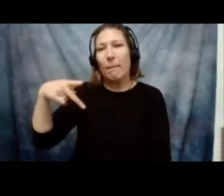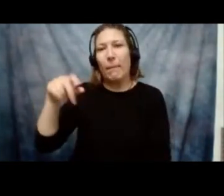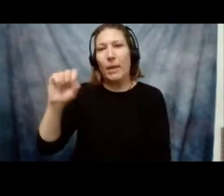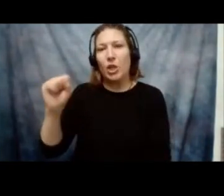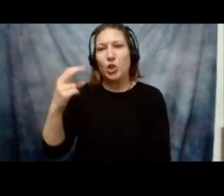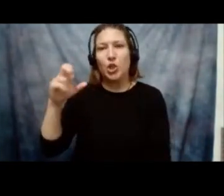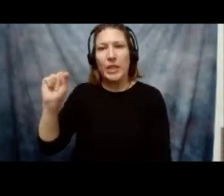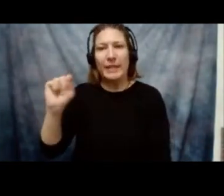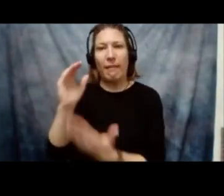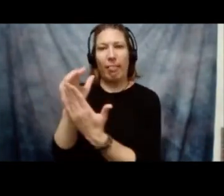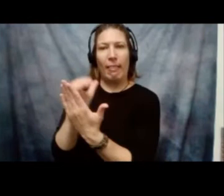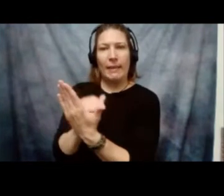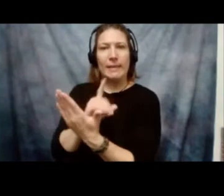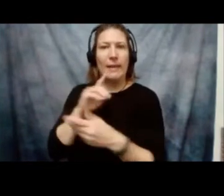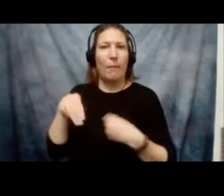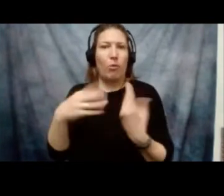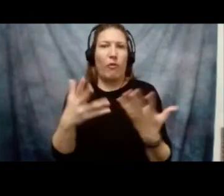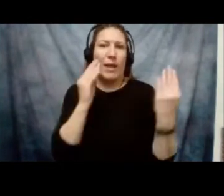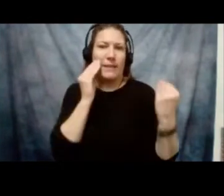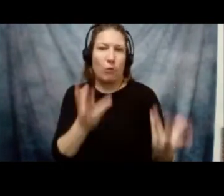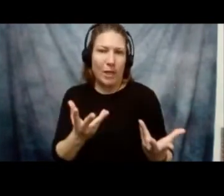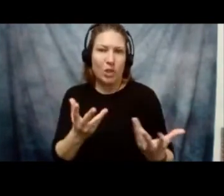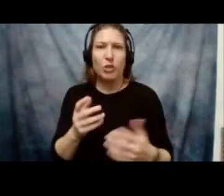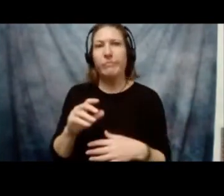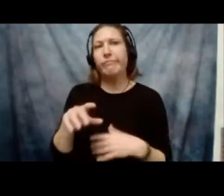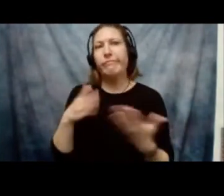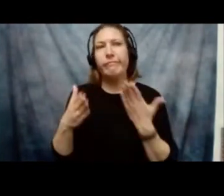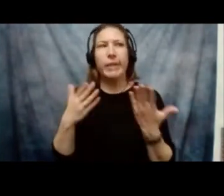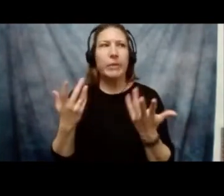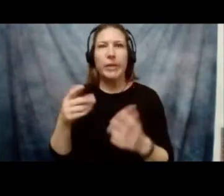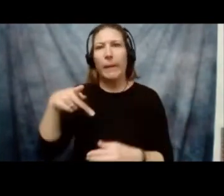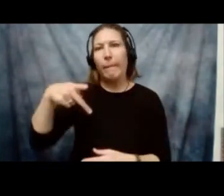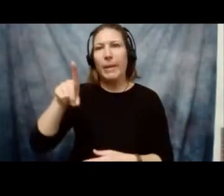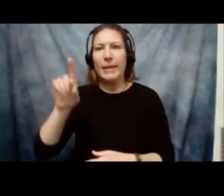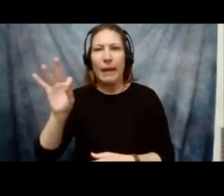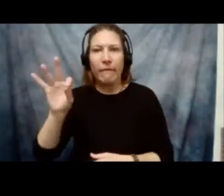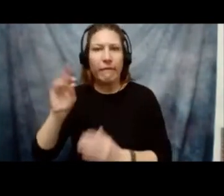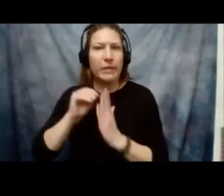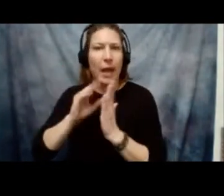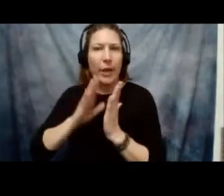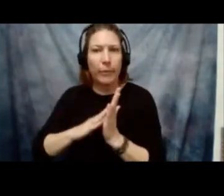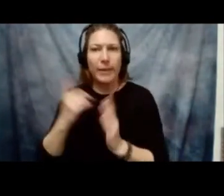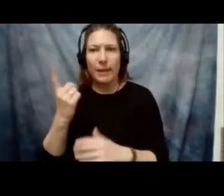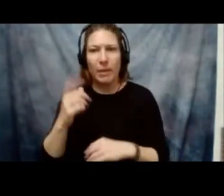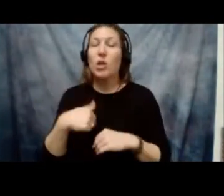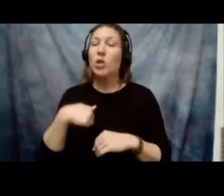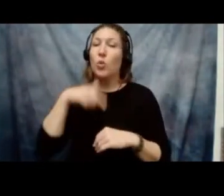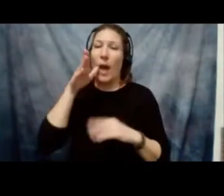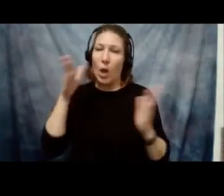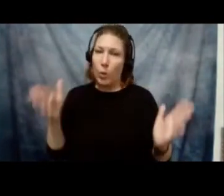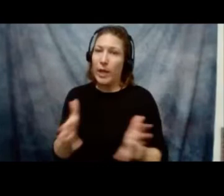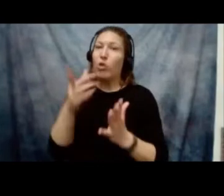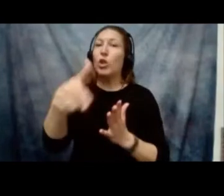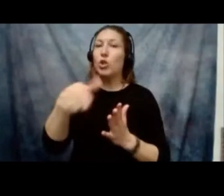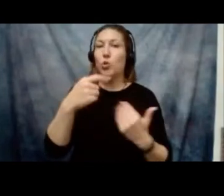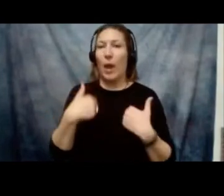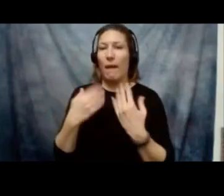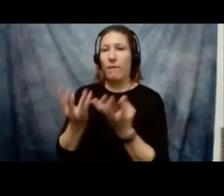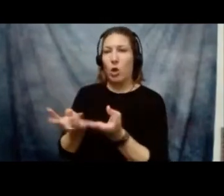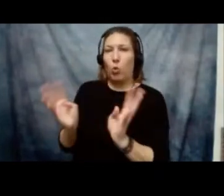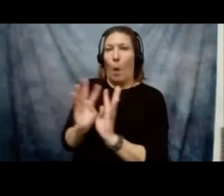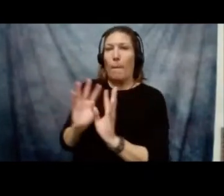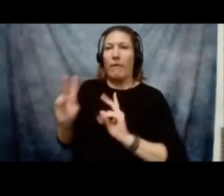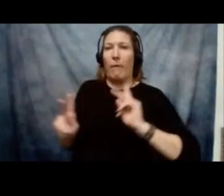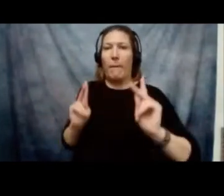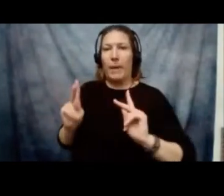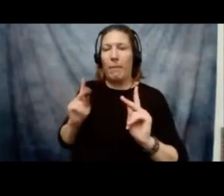So again, I'd really encourage you to work with a focus group of individuals to find out what would be most helpful to them. Because, you know, if